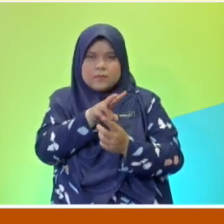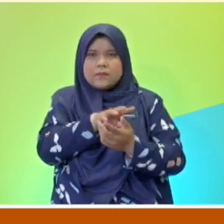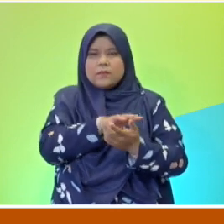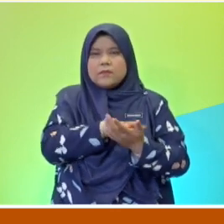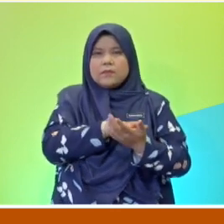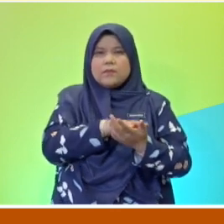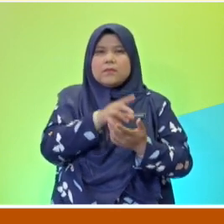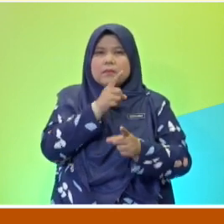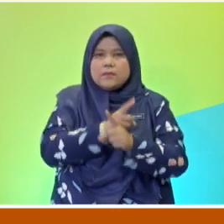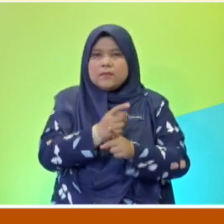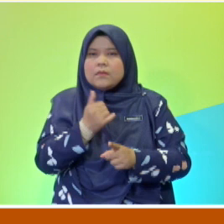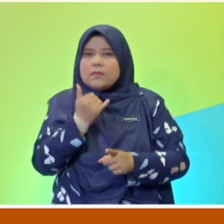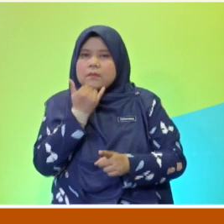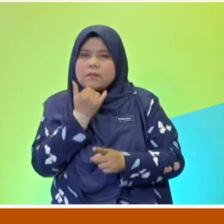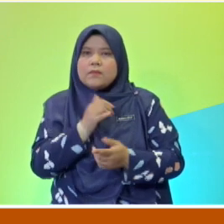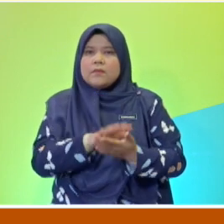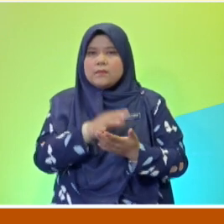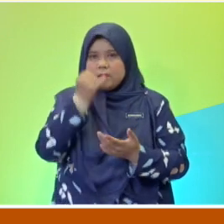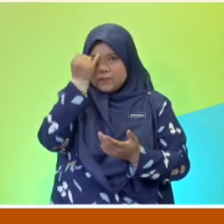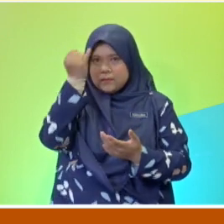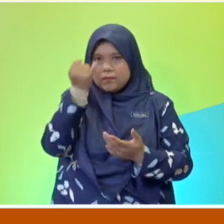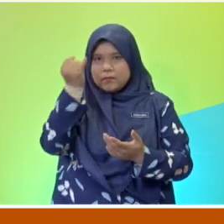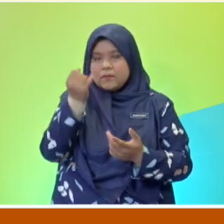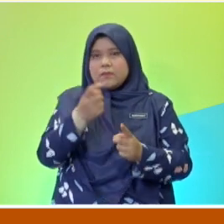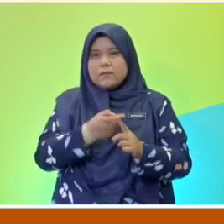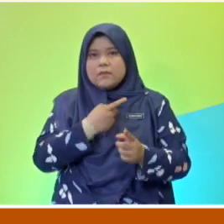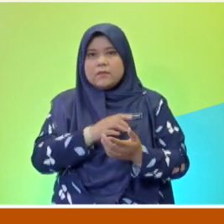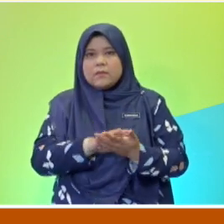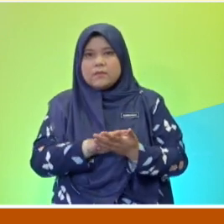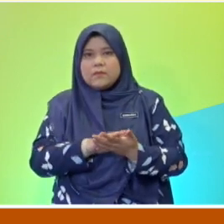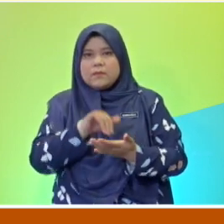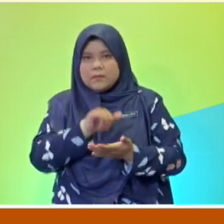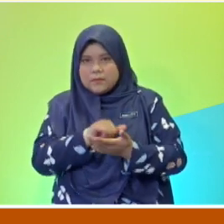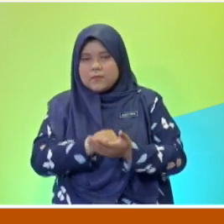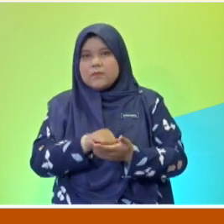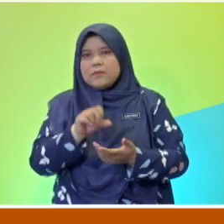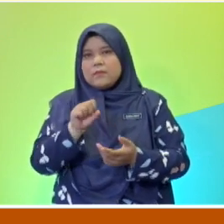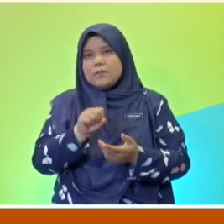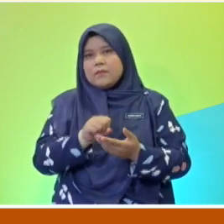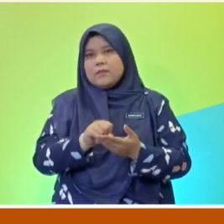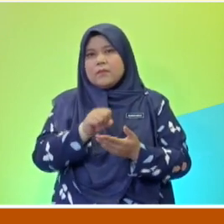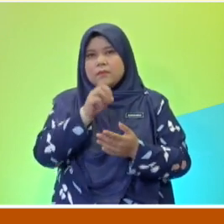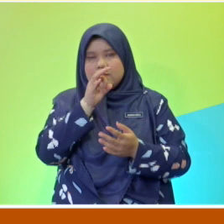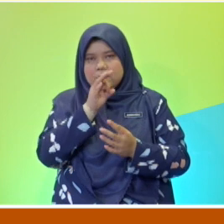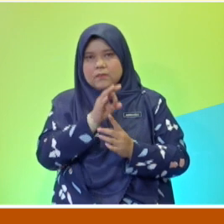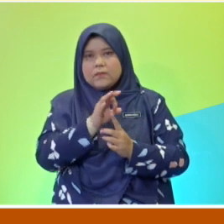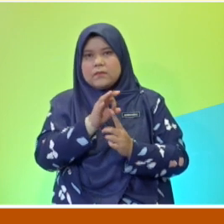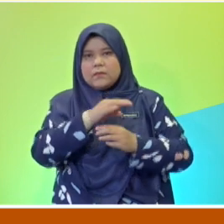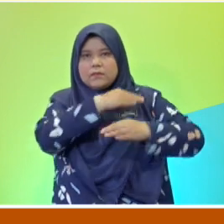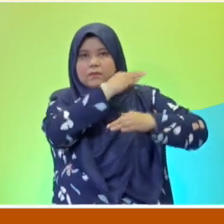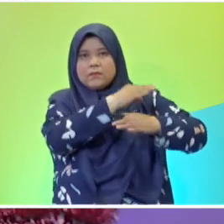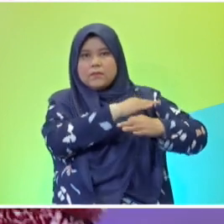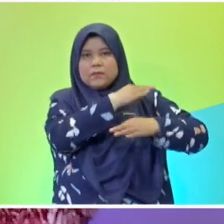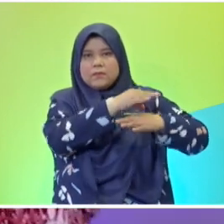false based on the information they read from the text. All right, so this is an example of Form 1 Form questions. 1 questions. Okay,